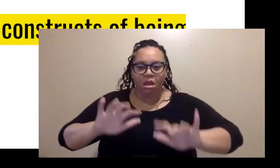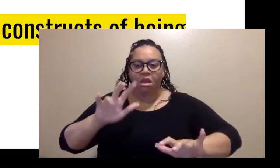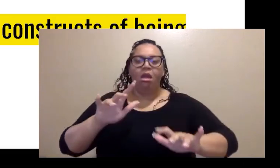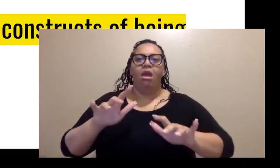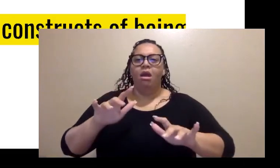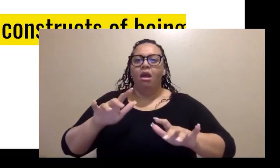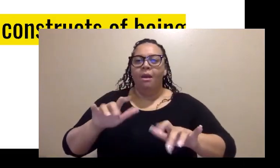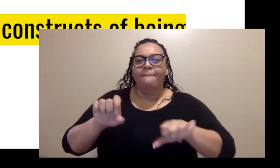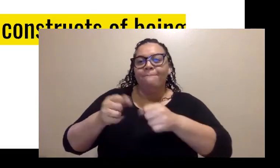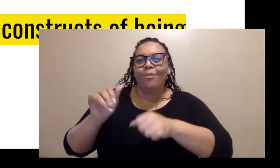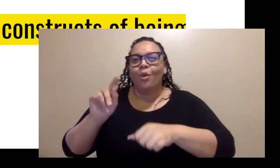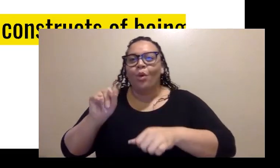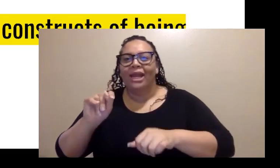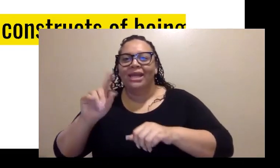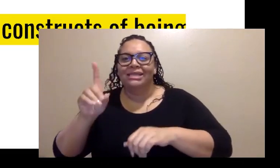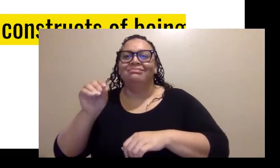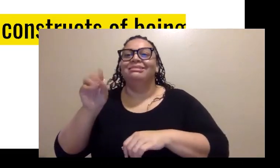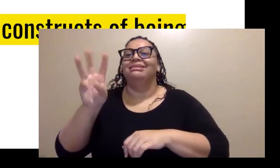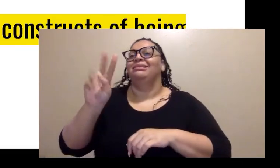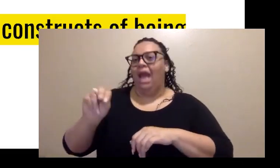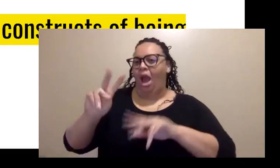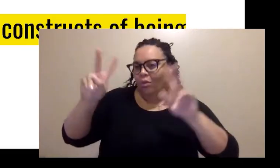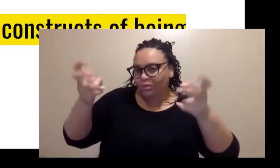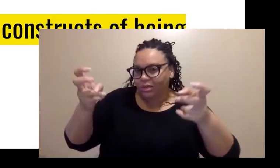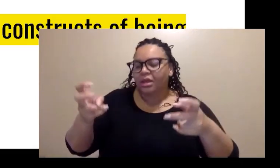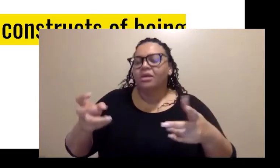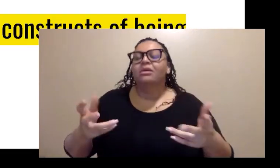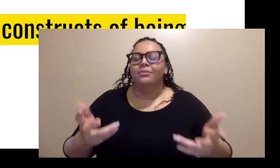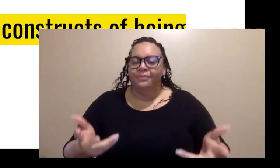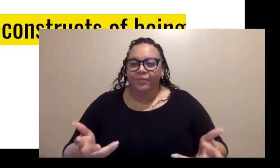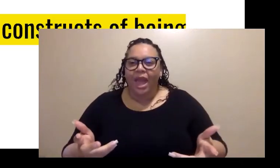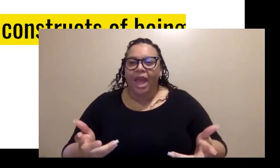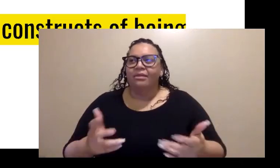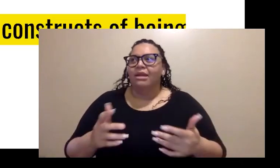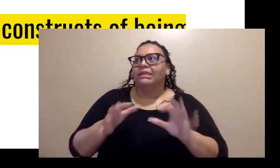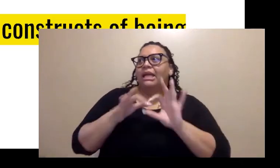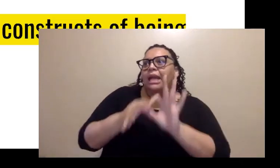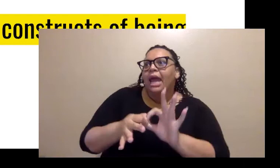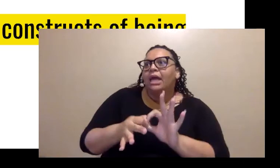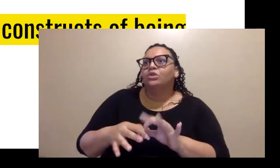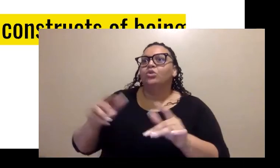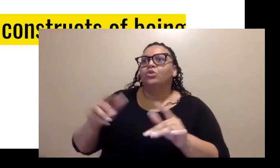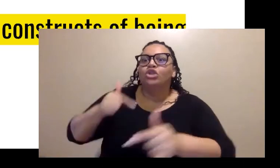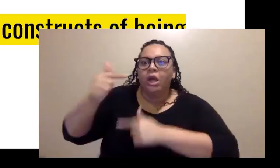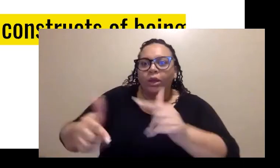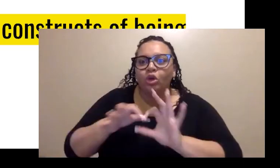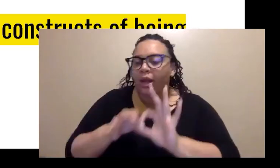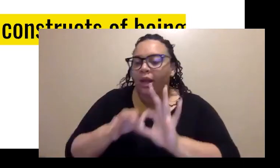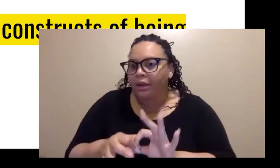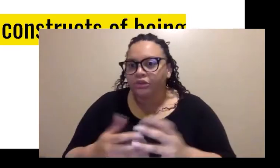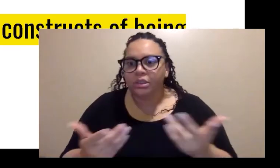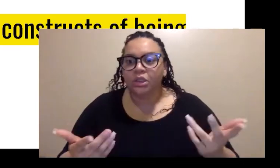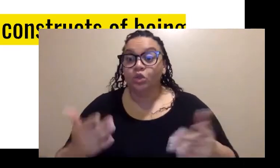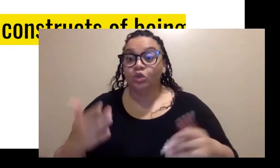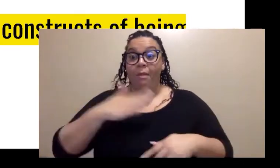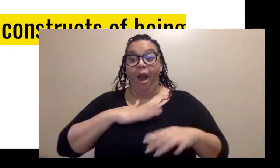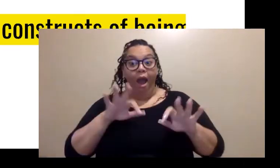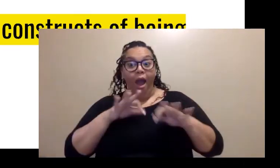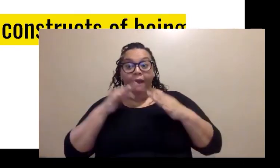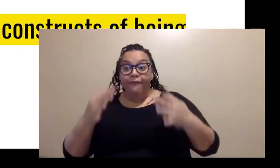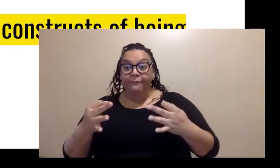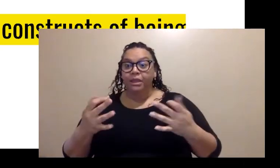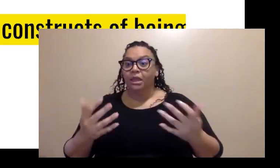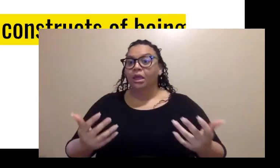mean to me? And is this connected to any type of like generational connection to my ancestors, to